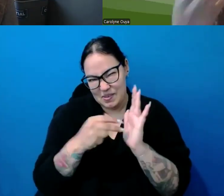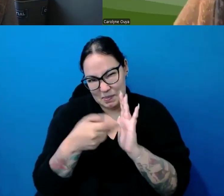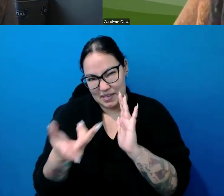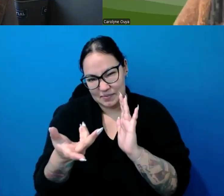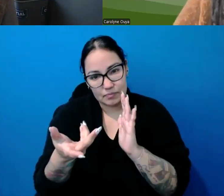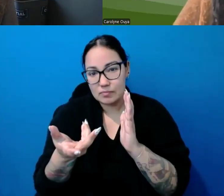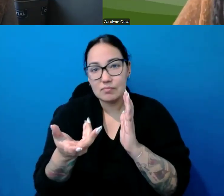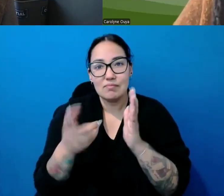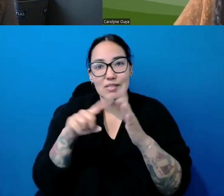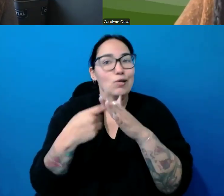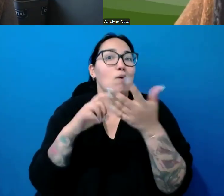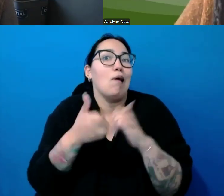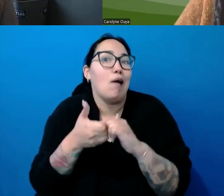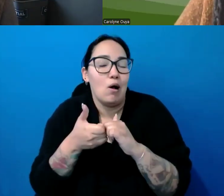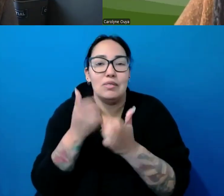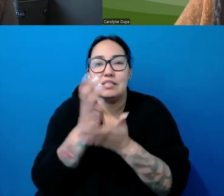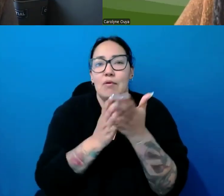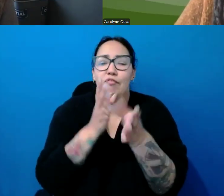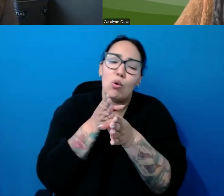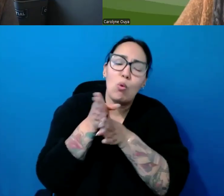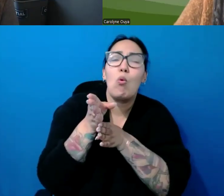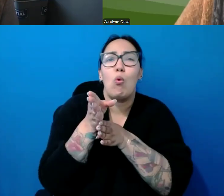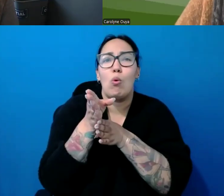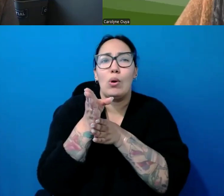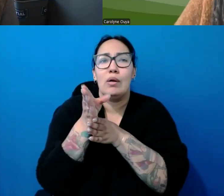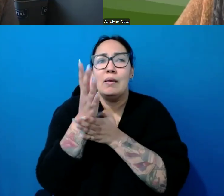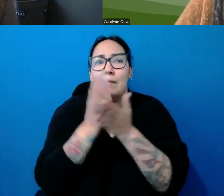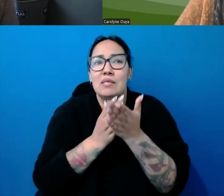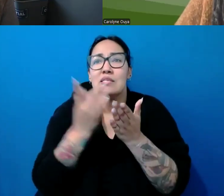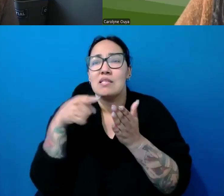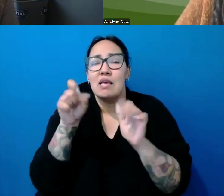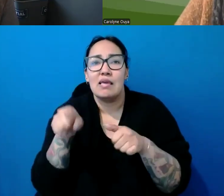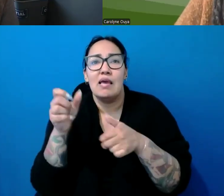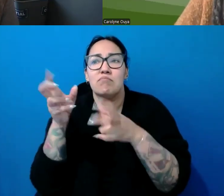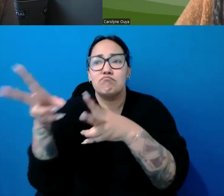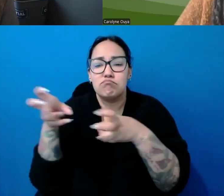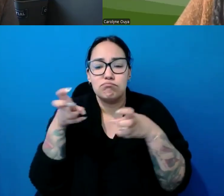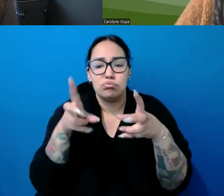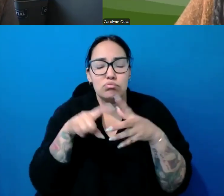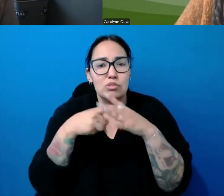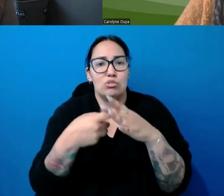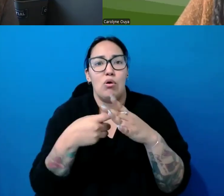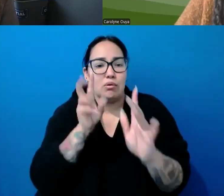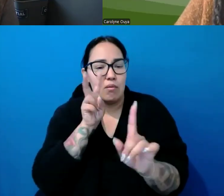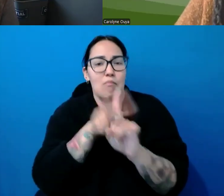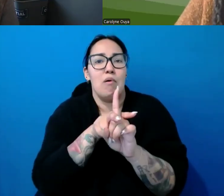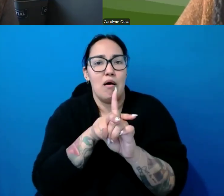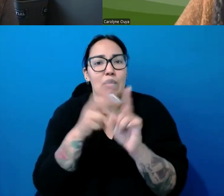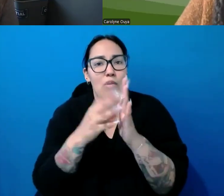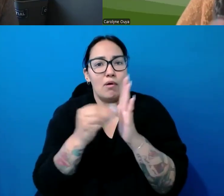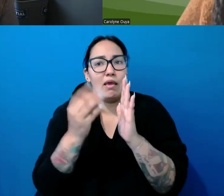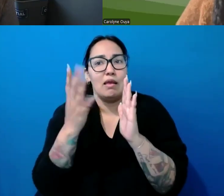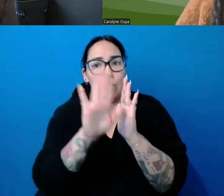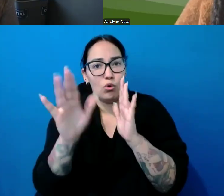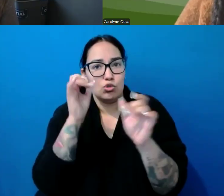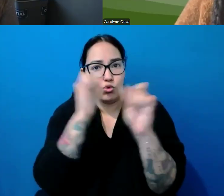where they can start, like some of the core Yeah. pieces that they can go to start replicating some of the strategies you all are doing within